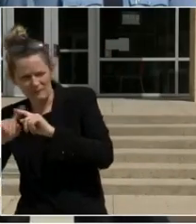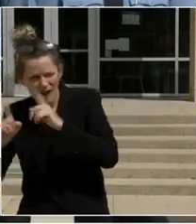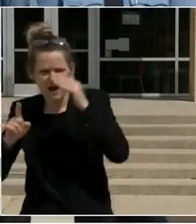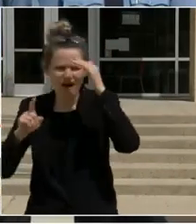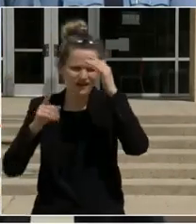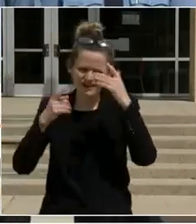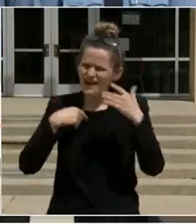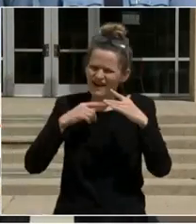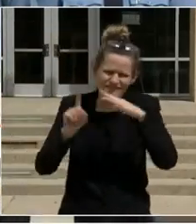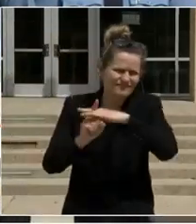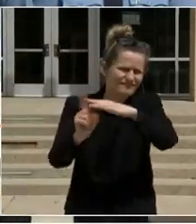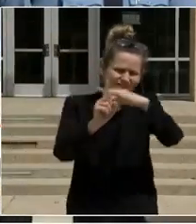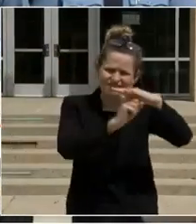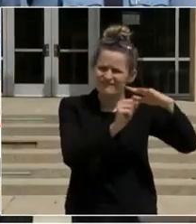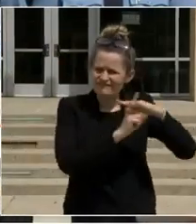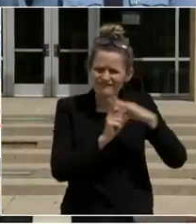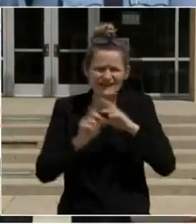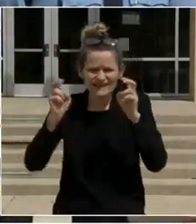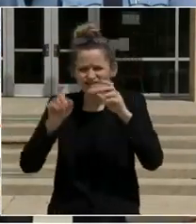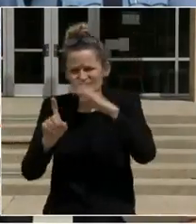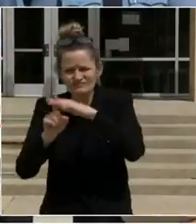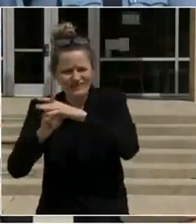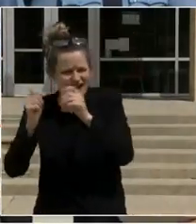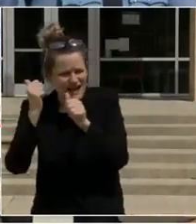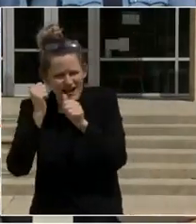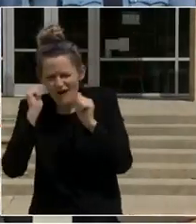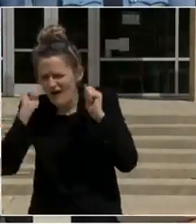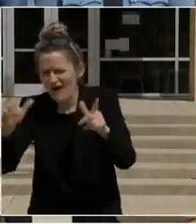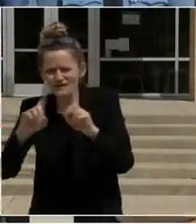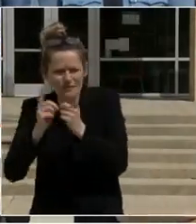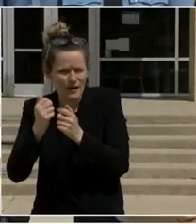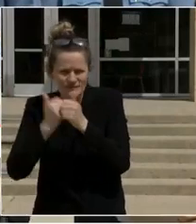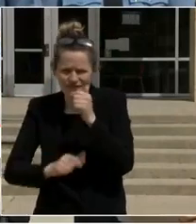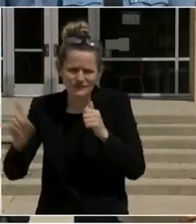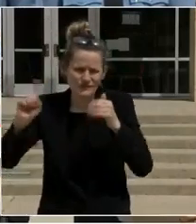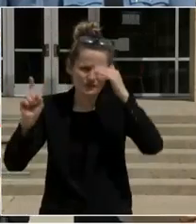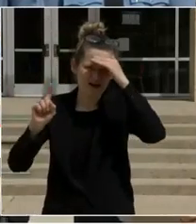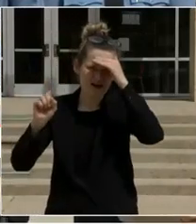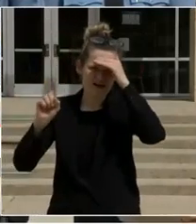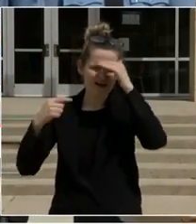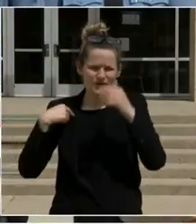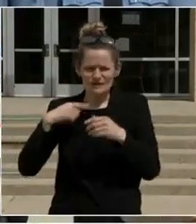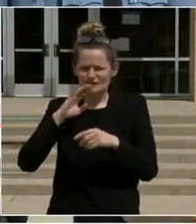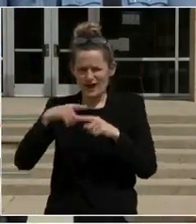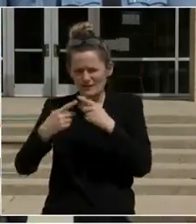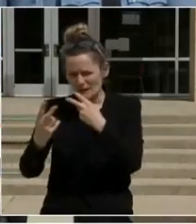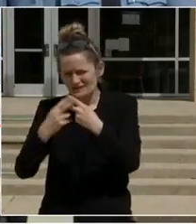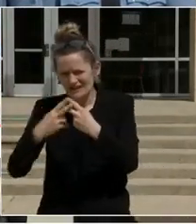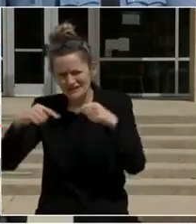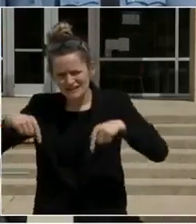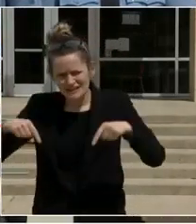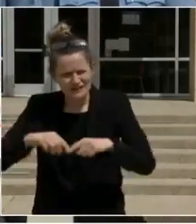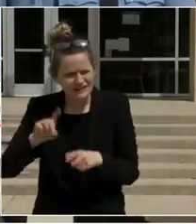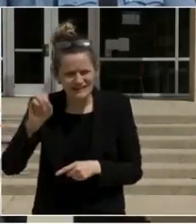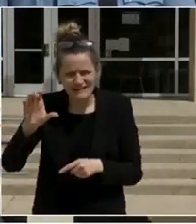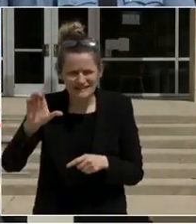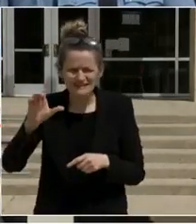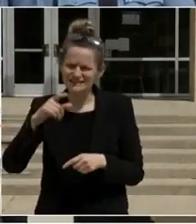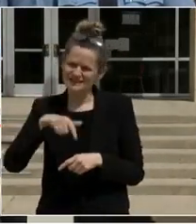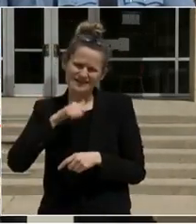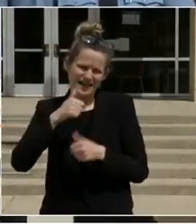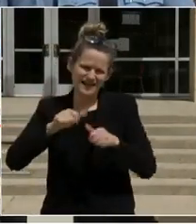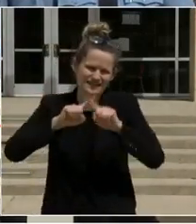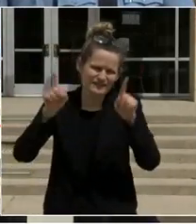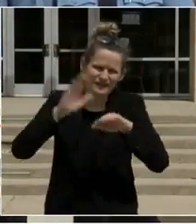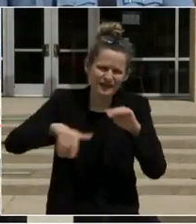about recruiting and retention, you know, one of the things that we try to do here in the nation's capital that's really different from a lot of other places, we try to get a recruit